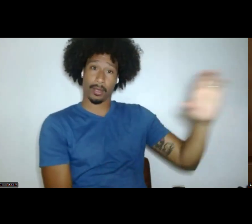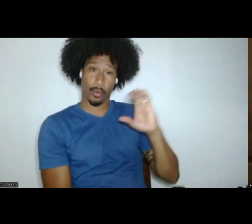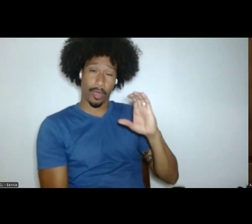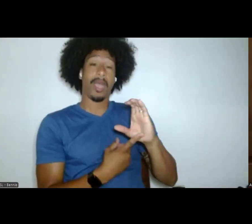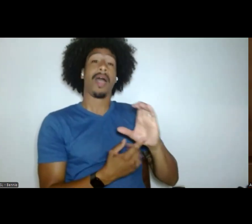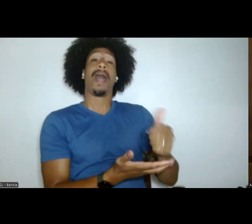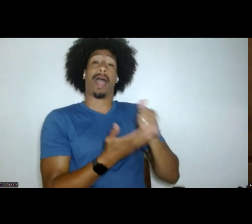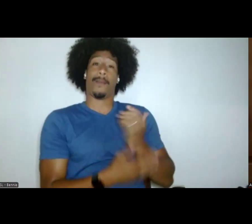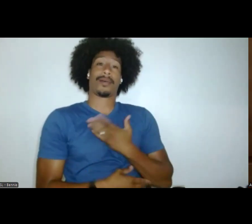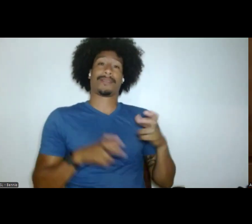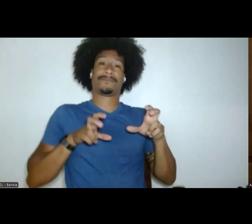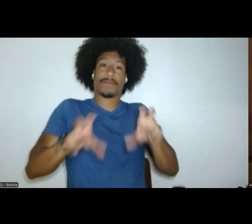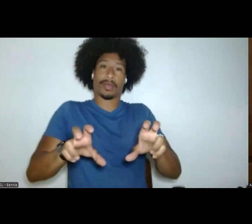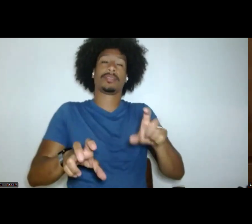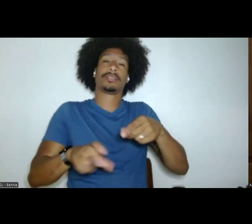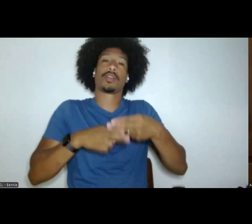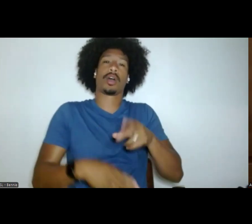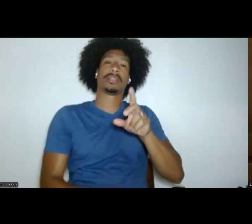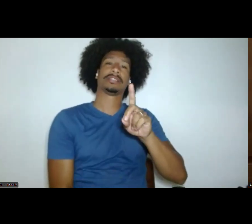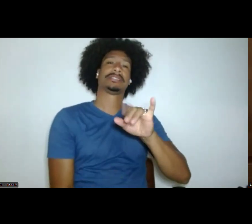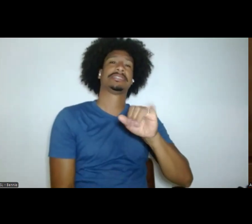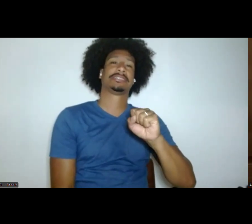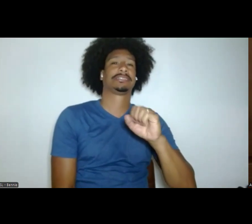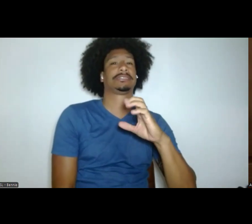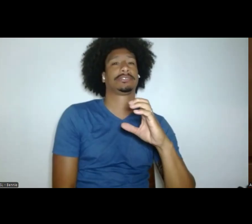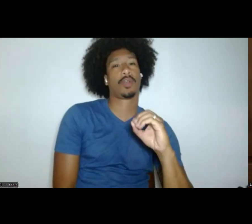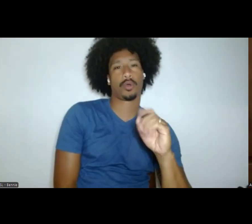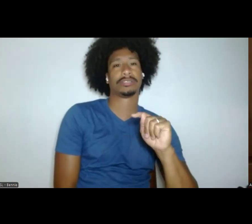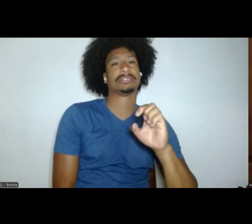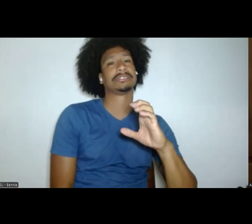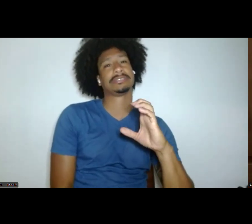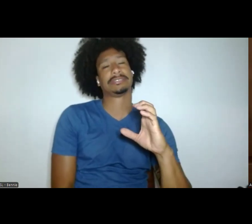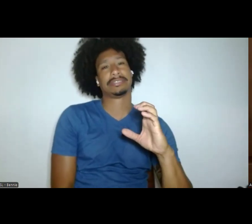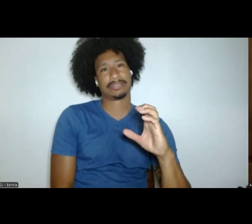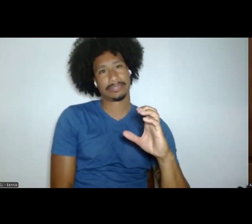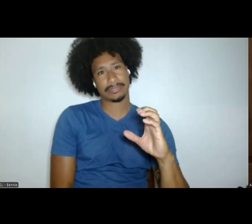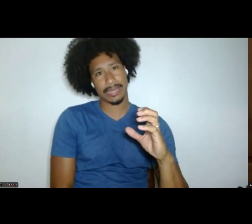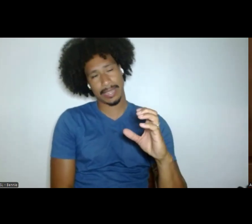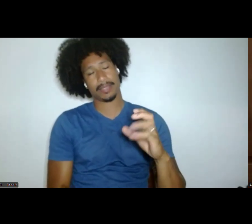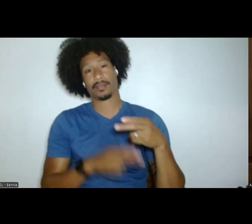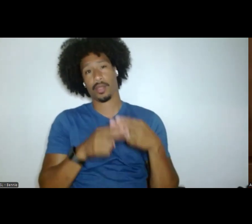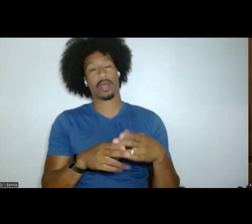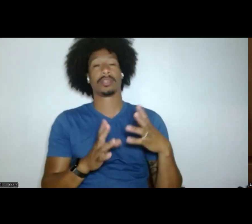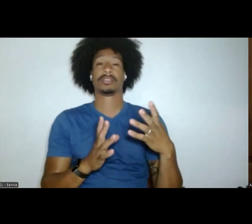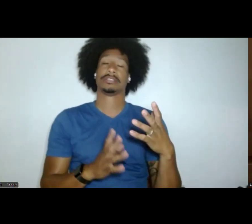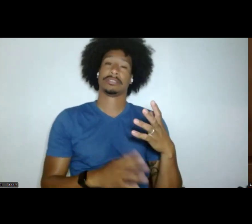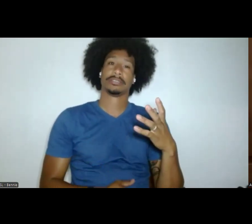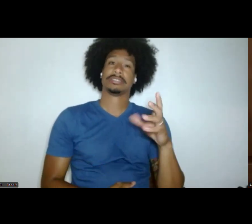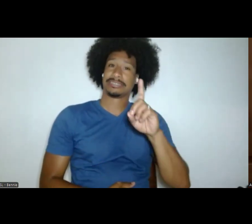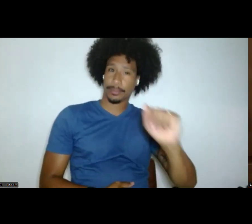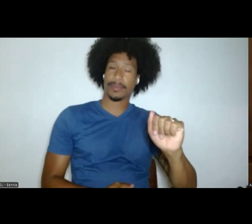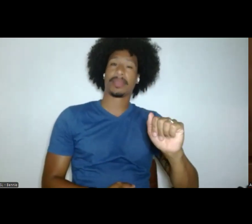are fun. And I think for people who wouldn't, say, show up for a disability-based event, they will show up to talk